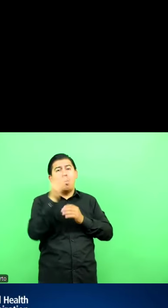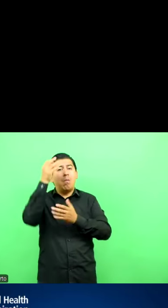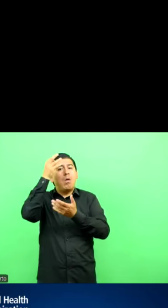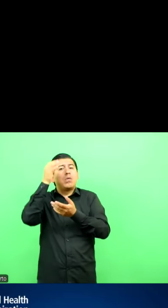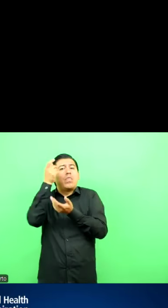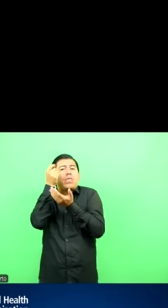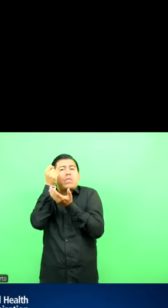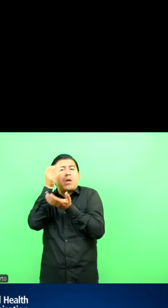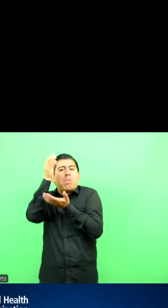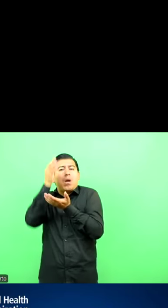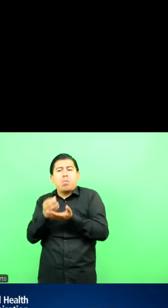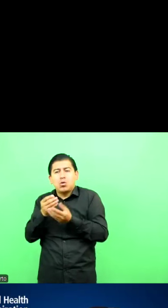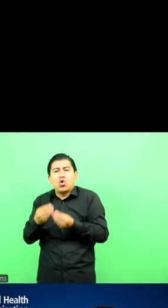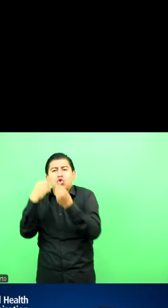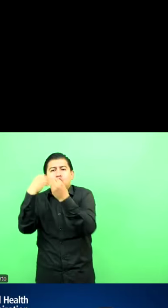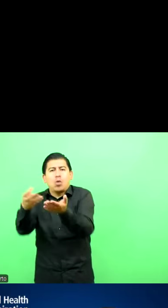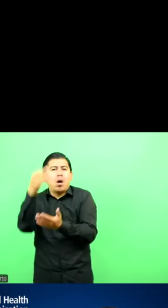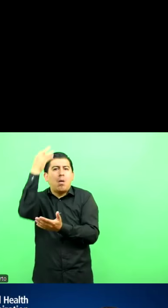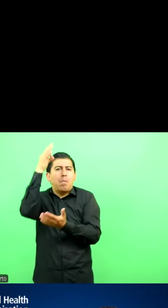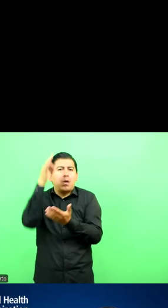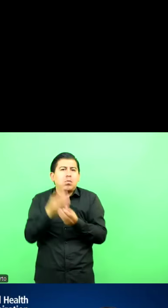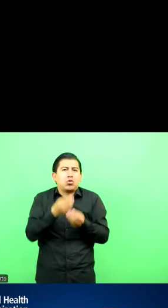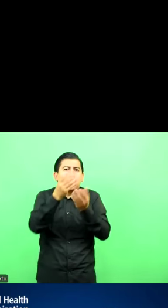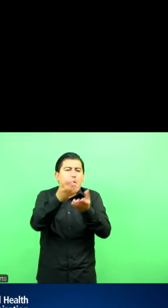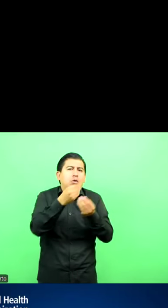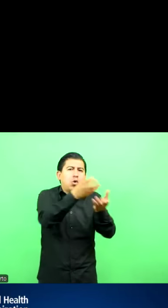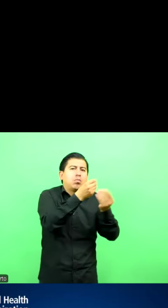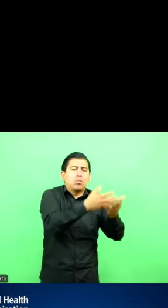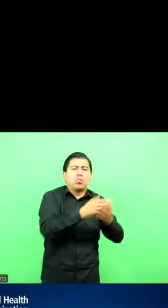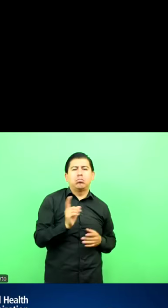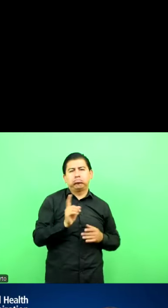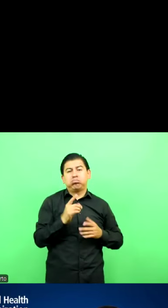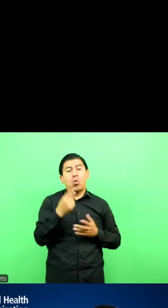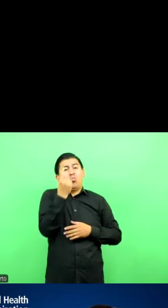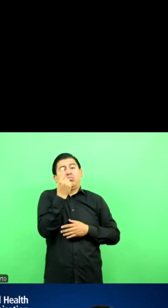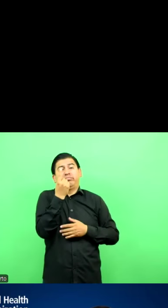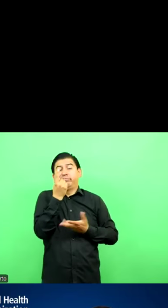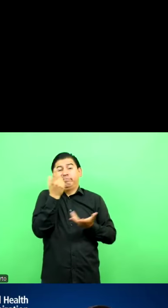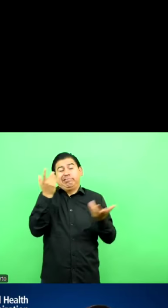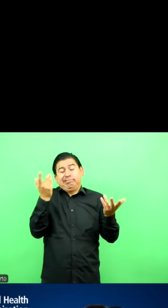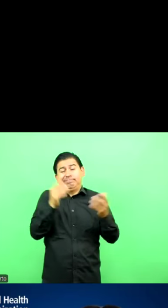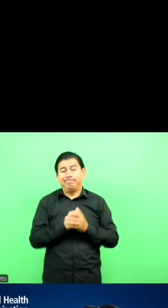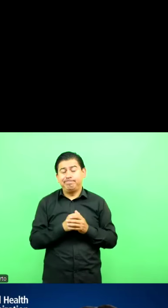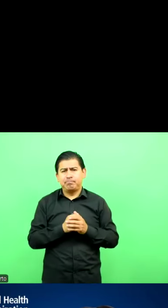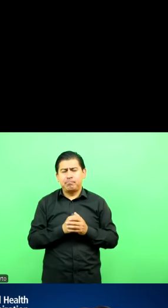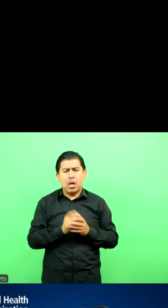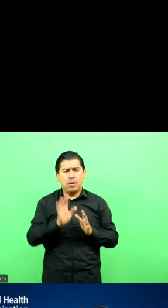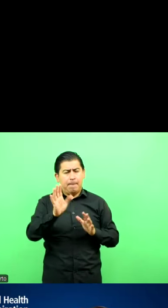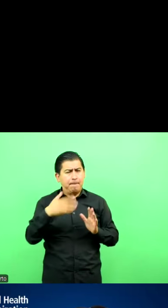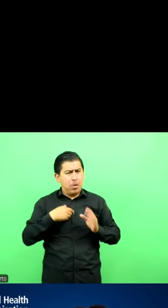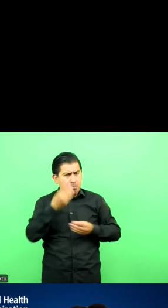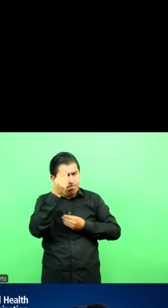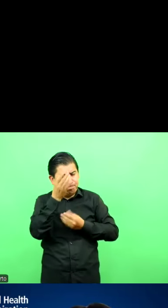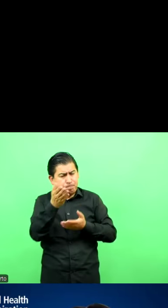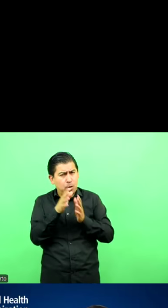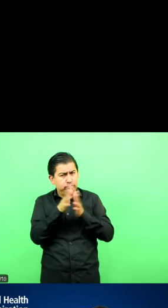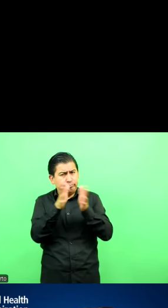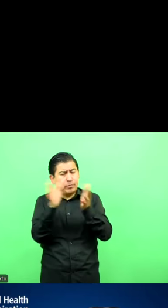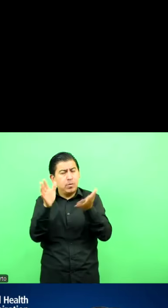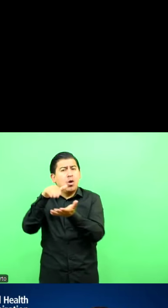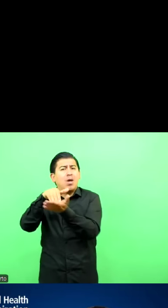we talk about the vulnerabilities, it always point out the challenges, but we need to think that these are not